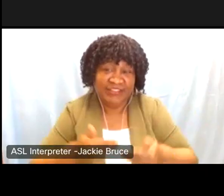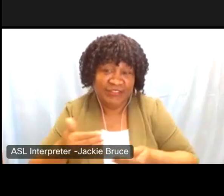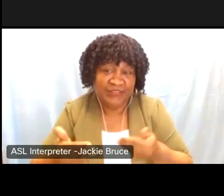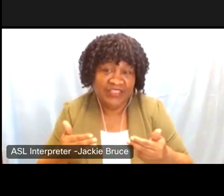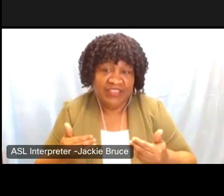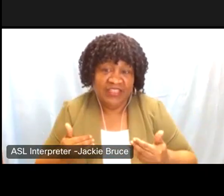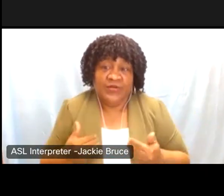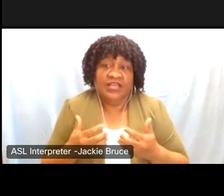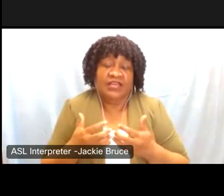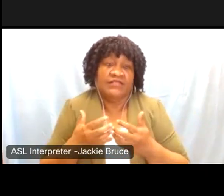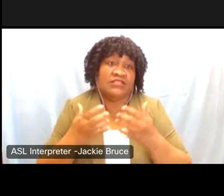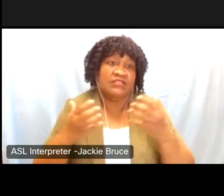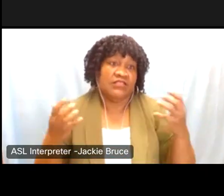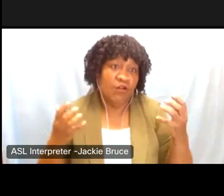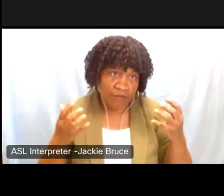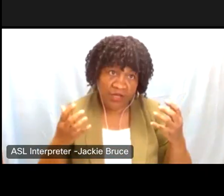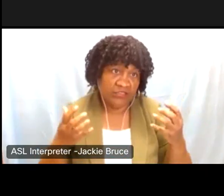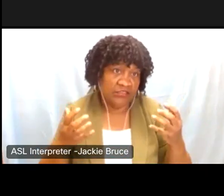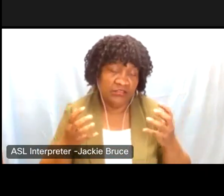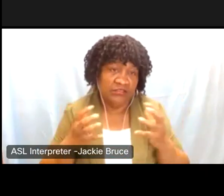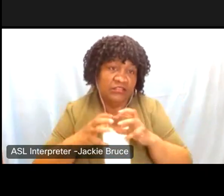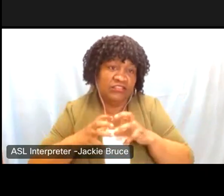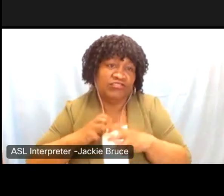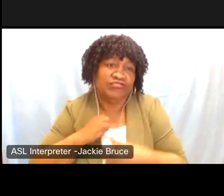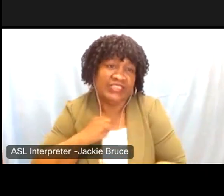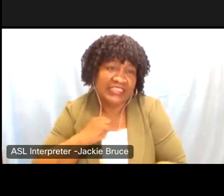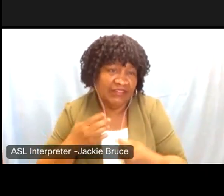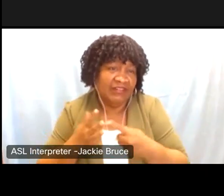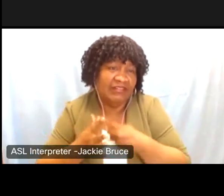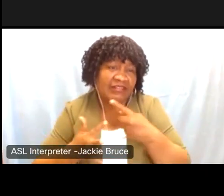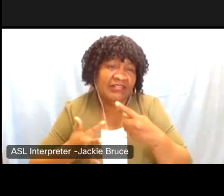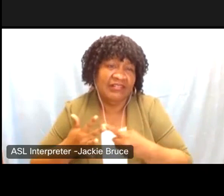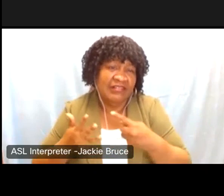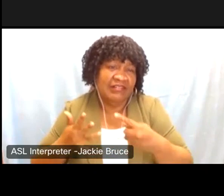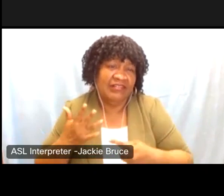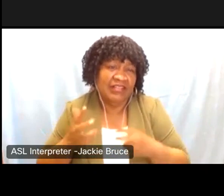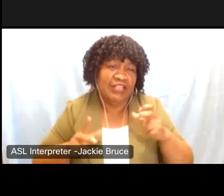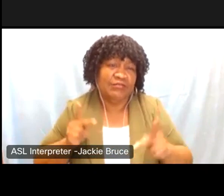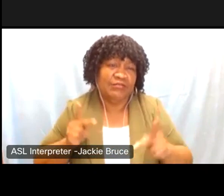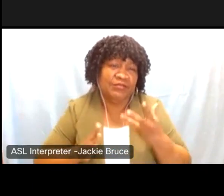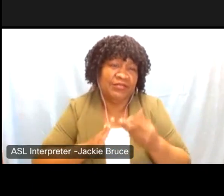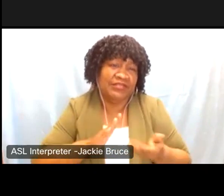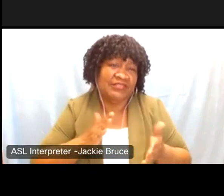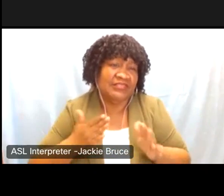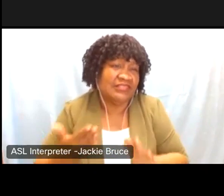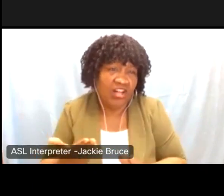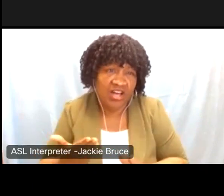so much collective grief from all we lost and all whom we